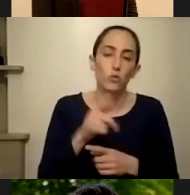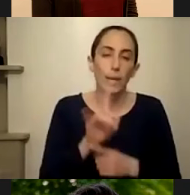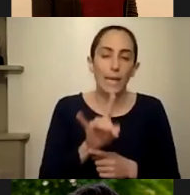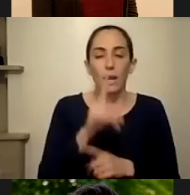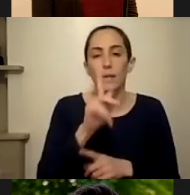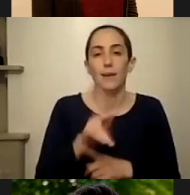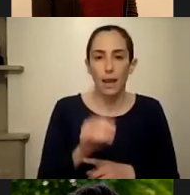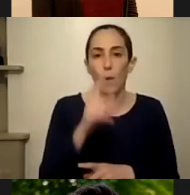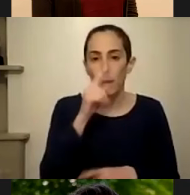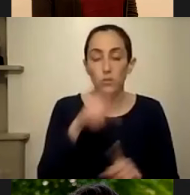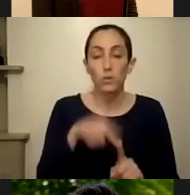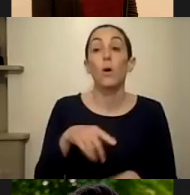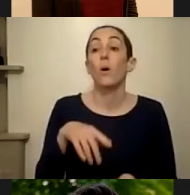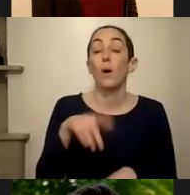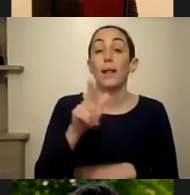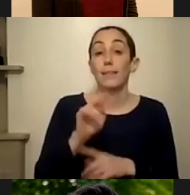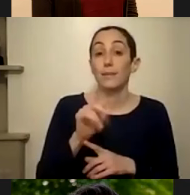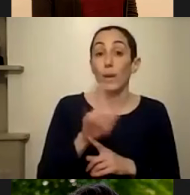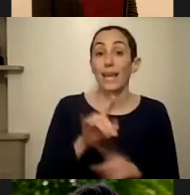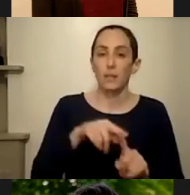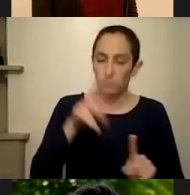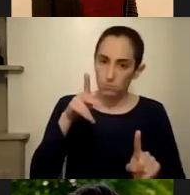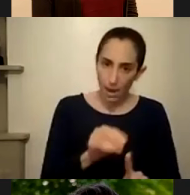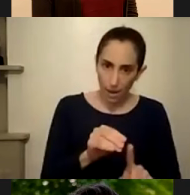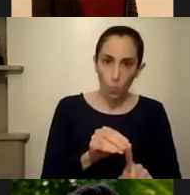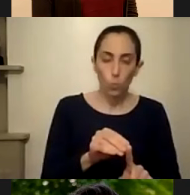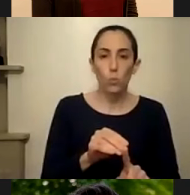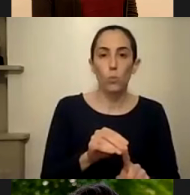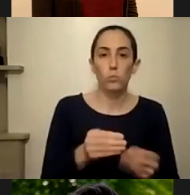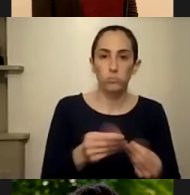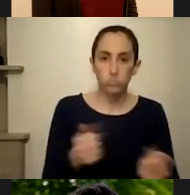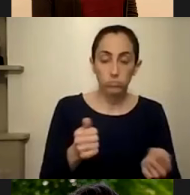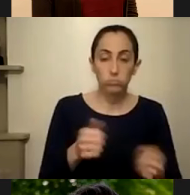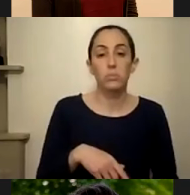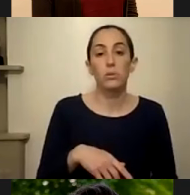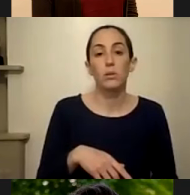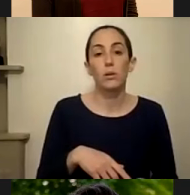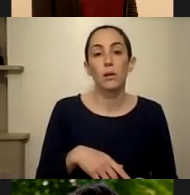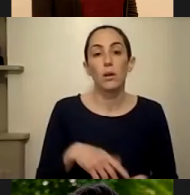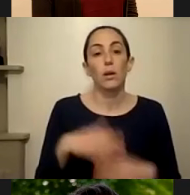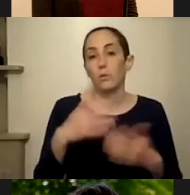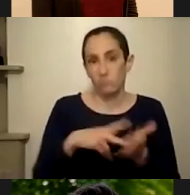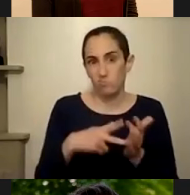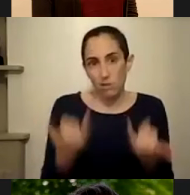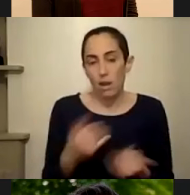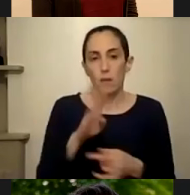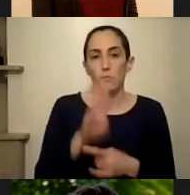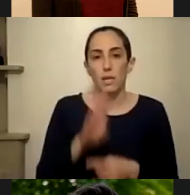So we knock out LIN28. So after knockout LIN28, beta catenin no longer be able to